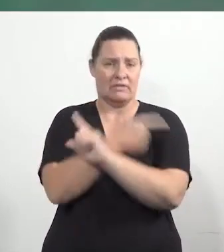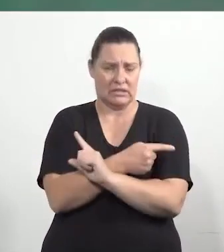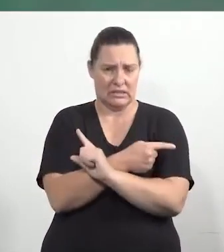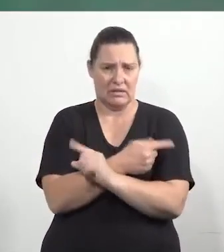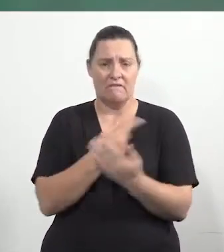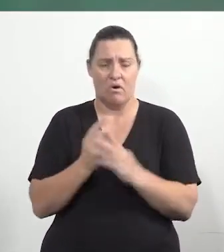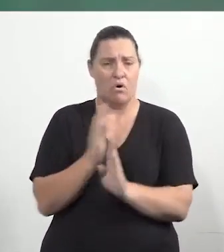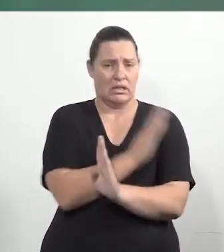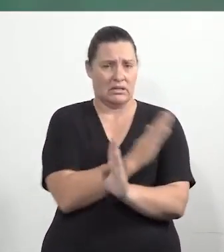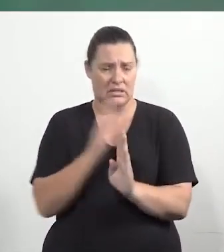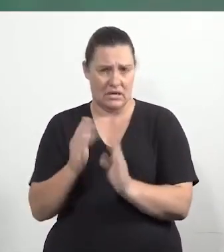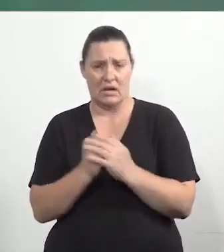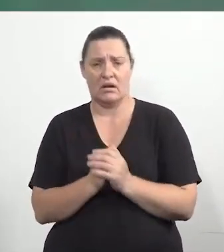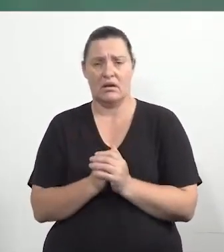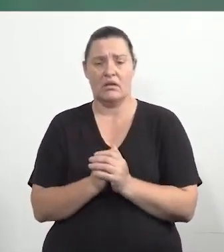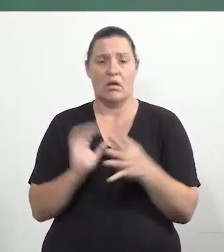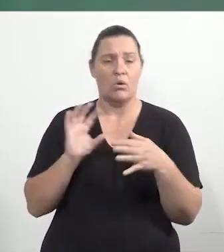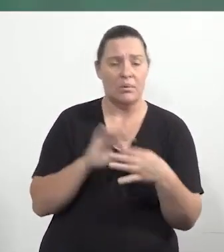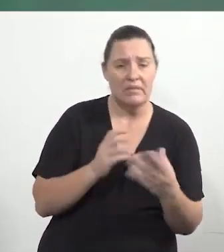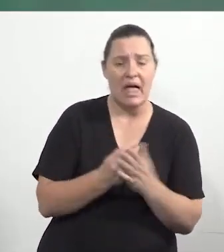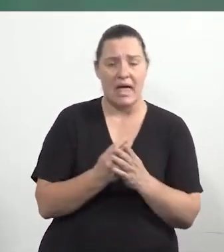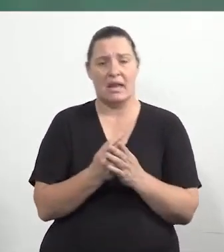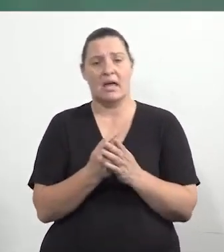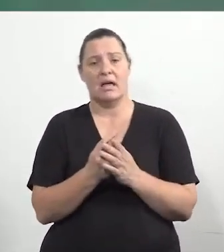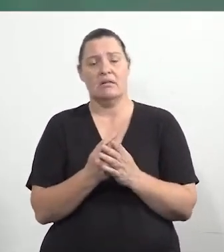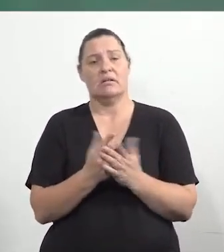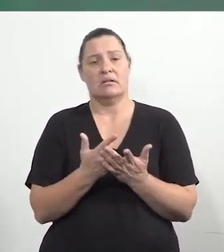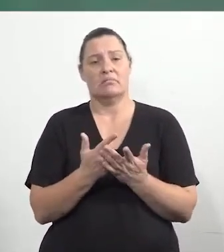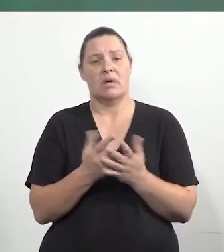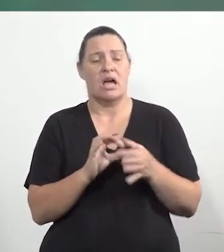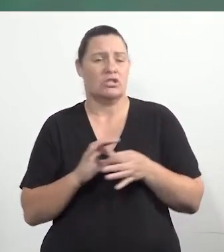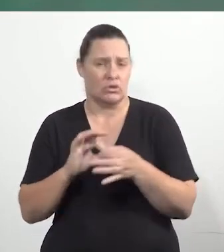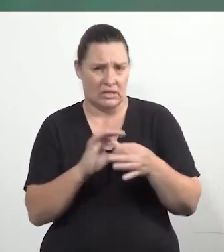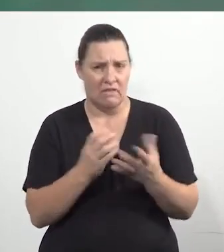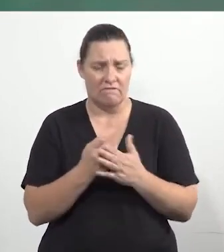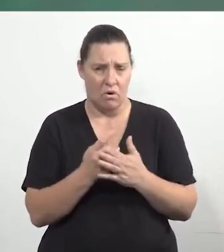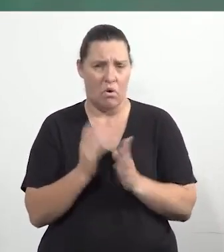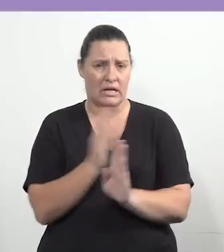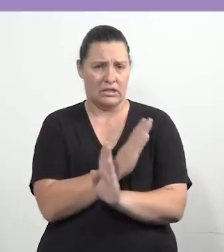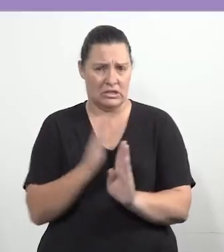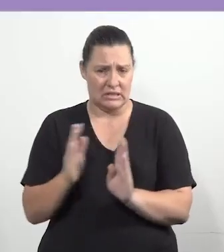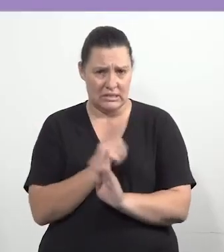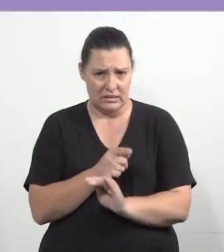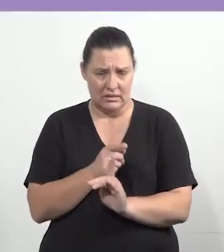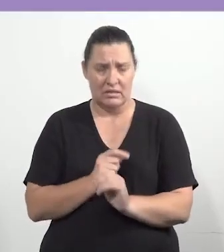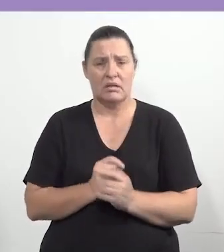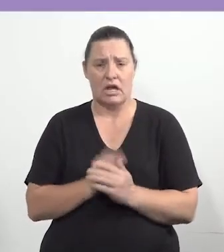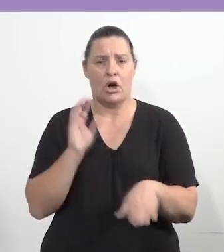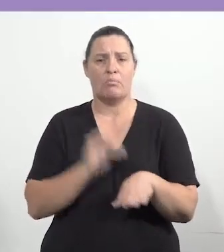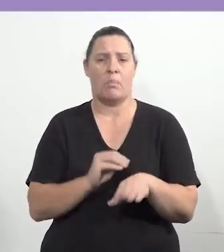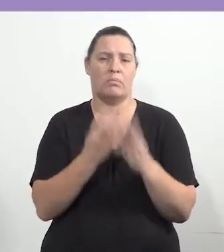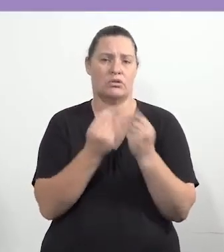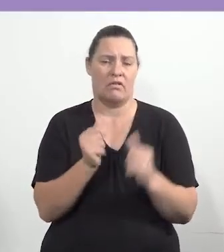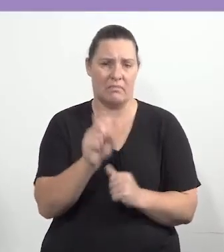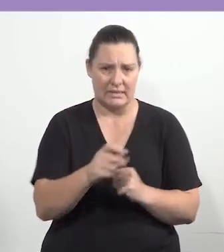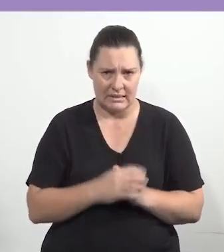integers, also commutative and associative properties for integers. And lastly, solving problems. So we are going to be